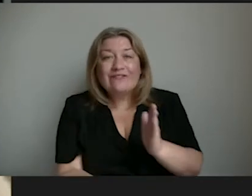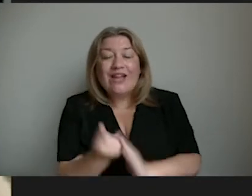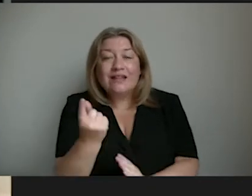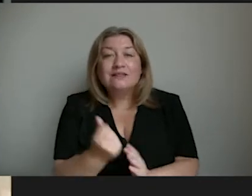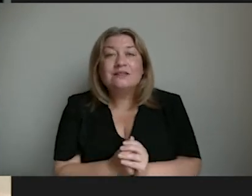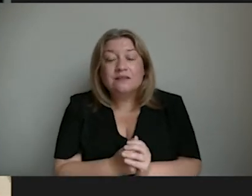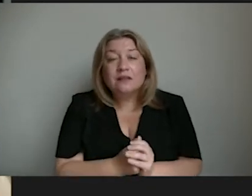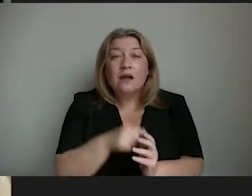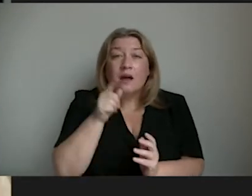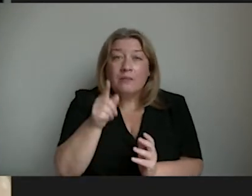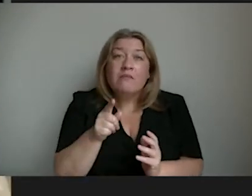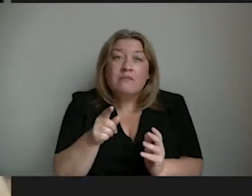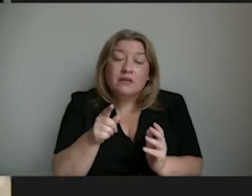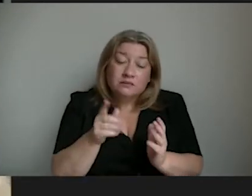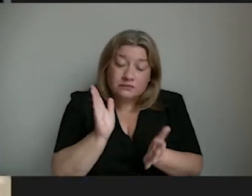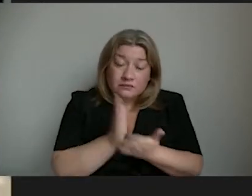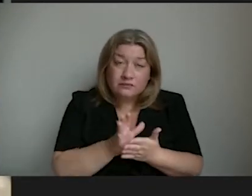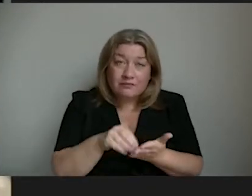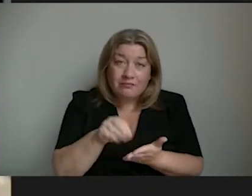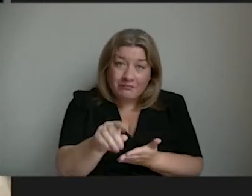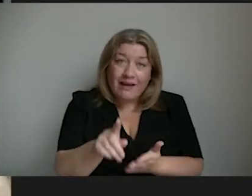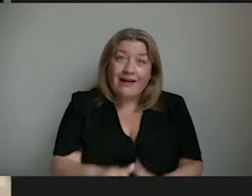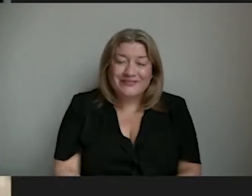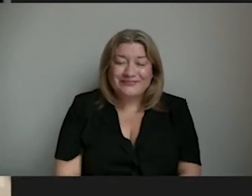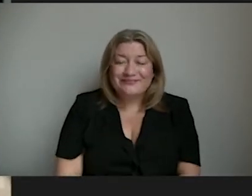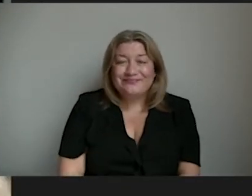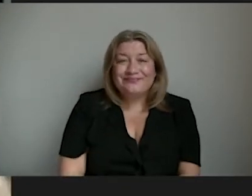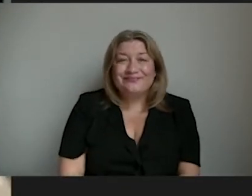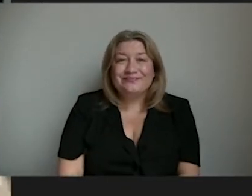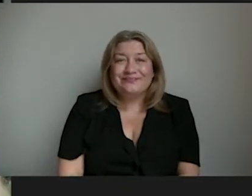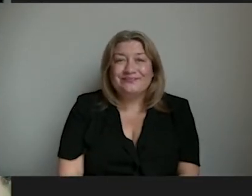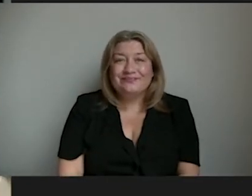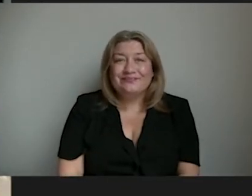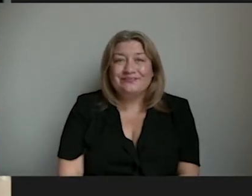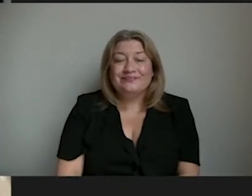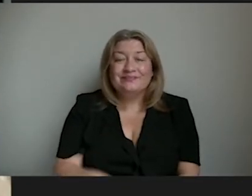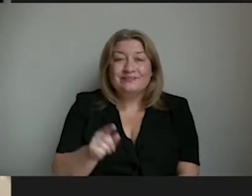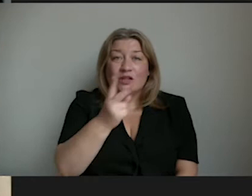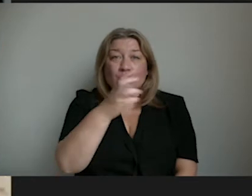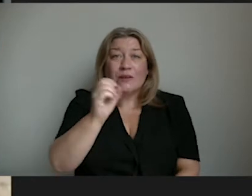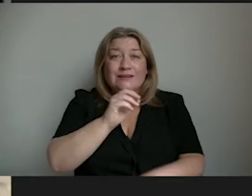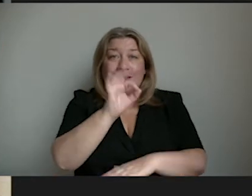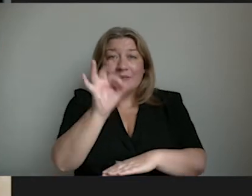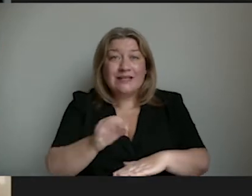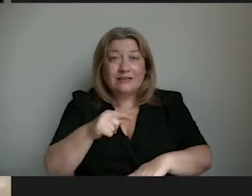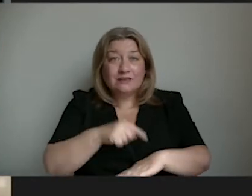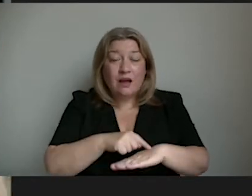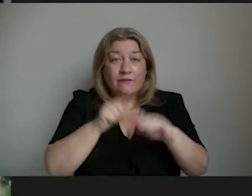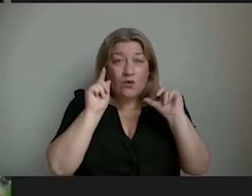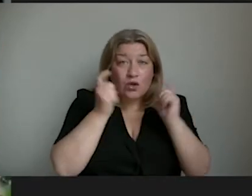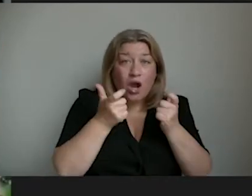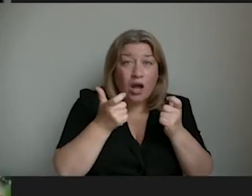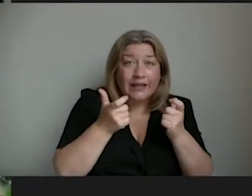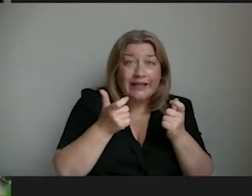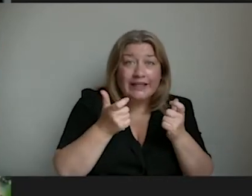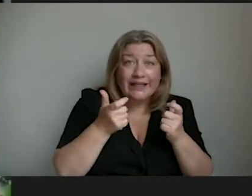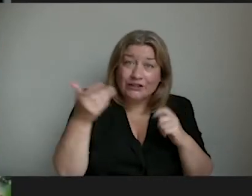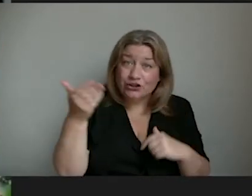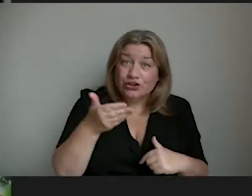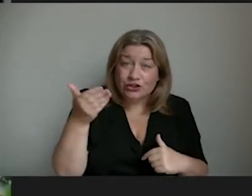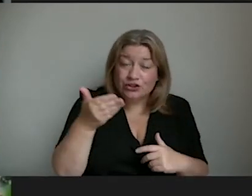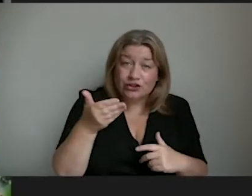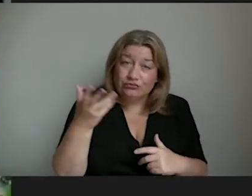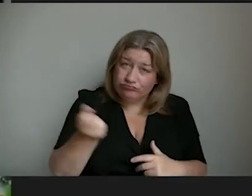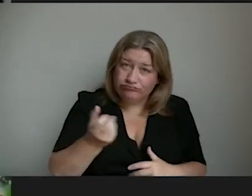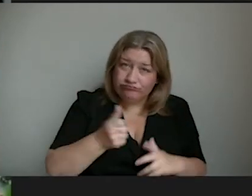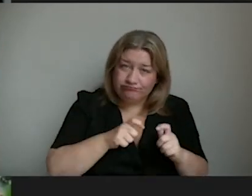range of things that they have to do, but they would get paid for that off the job training. So that 20% time that you're doing your